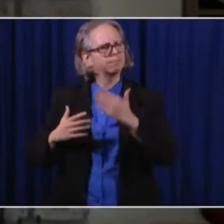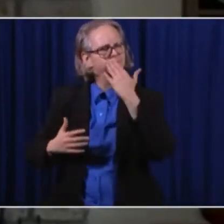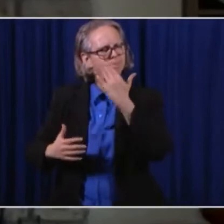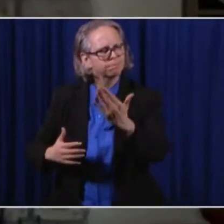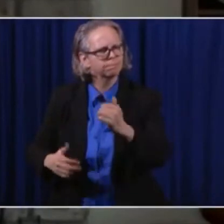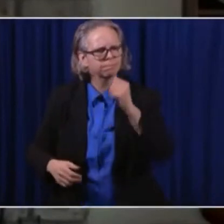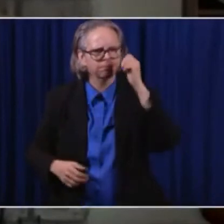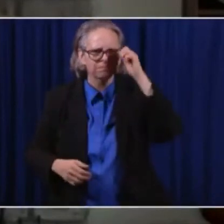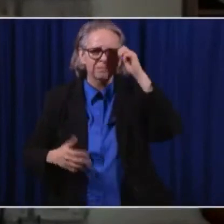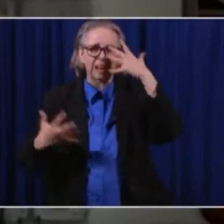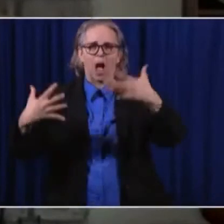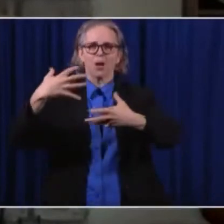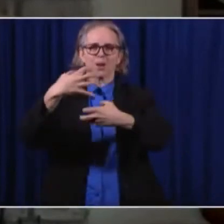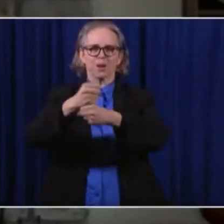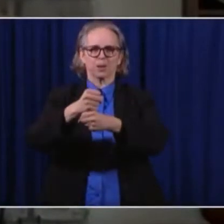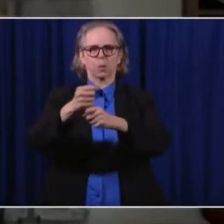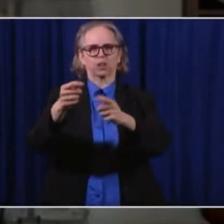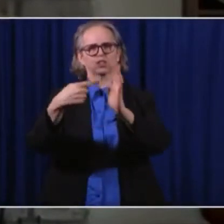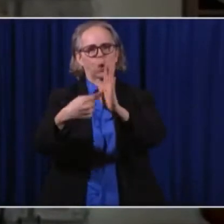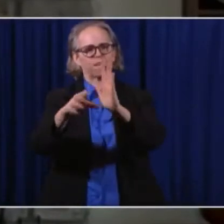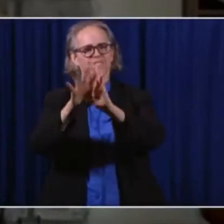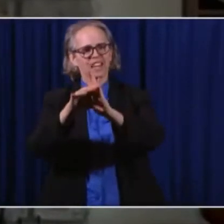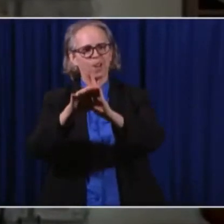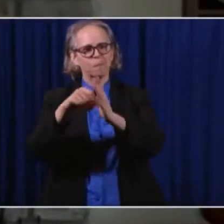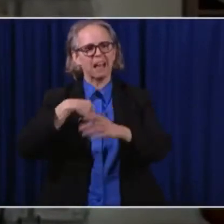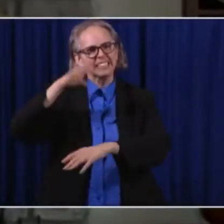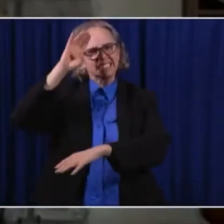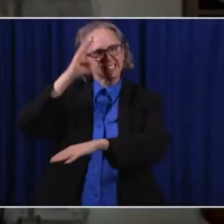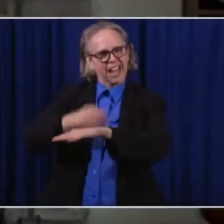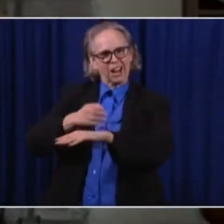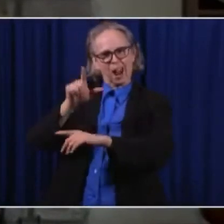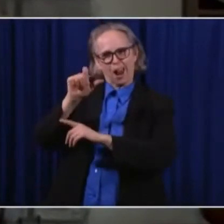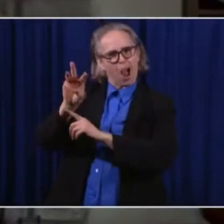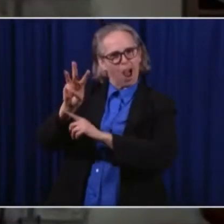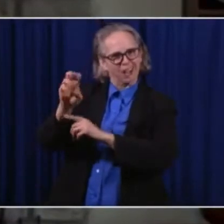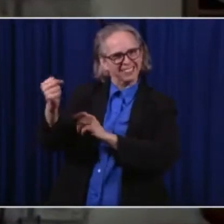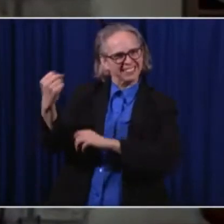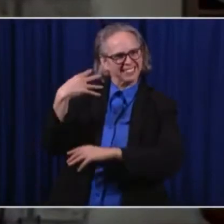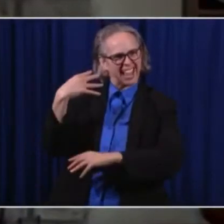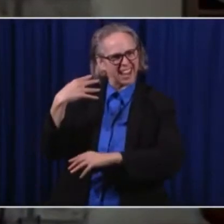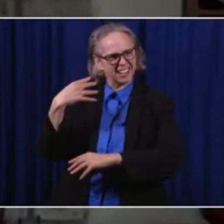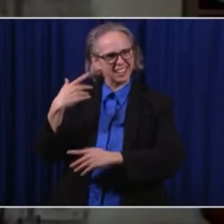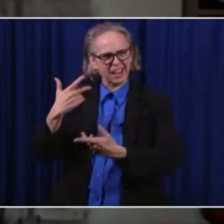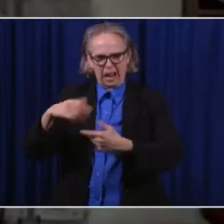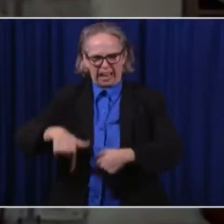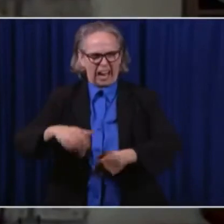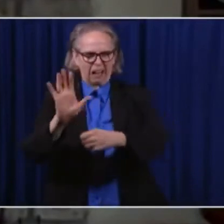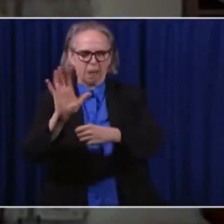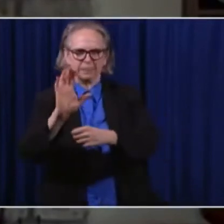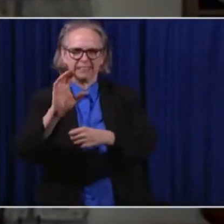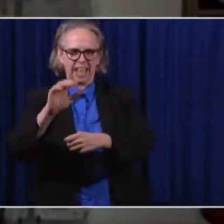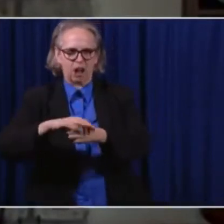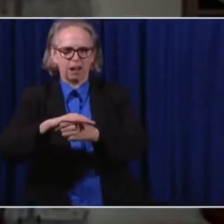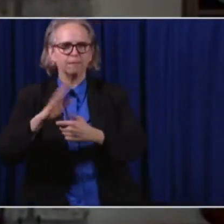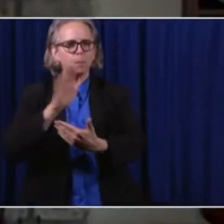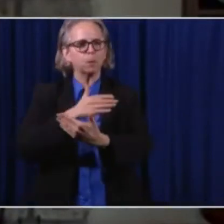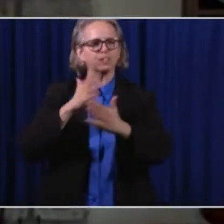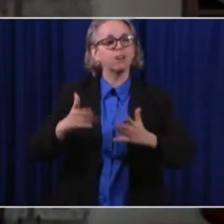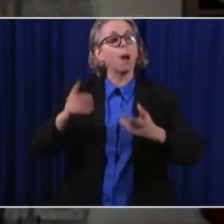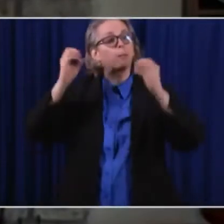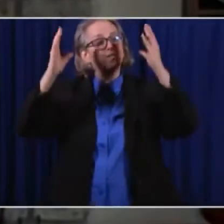video. I think you'll enjoy it. Our Columbus area musician, Dave Powers, professor of music at OSU, did